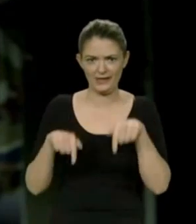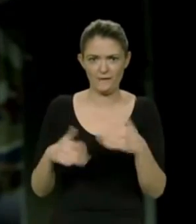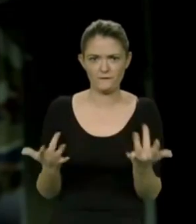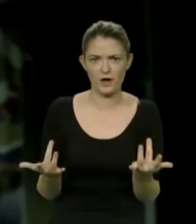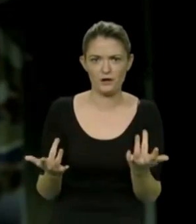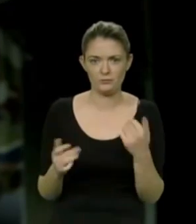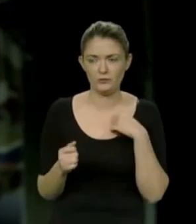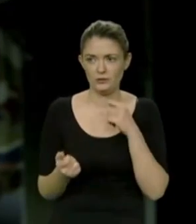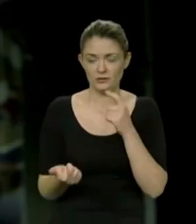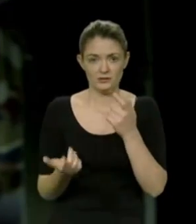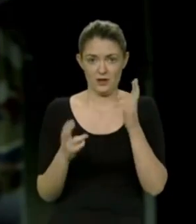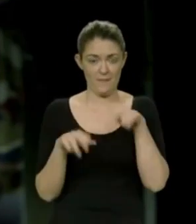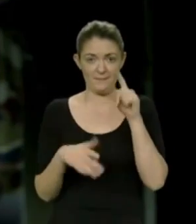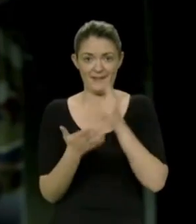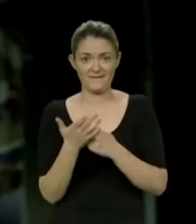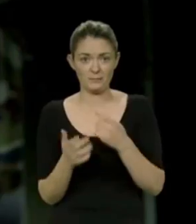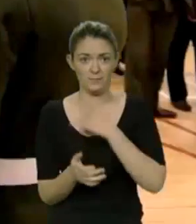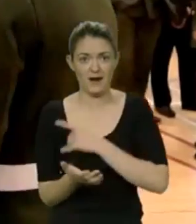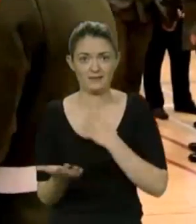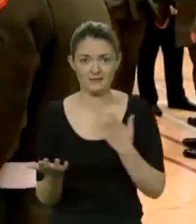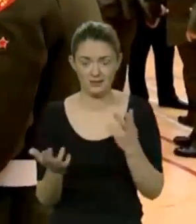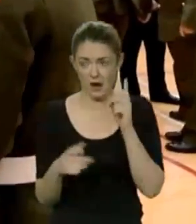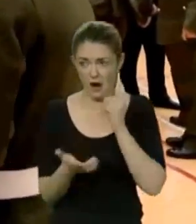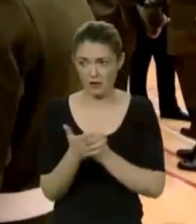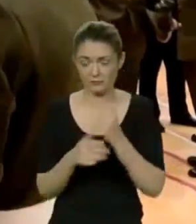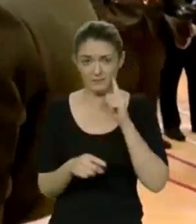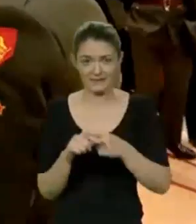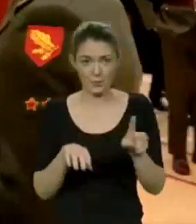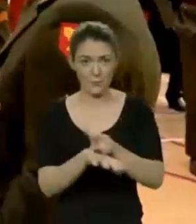It's hard to believe it's all over.